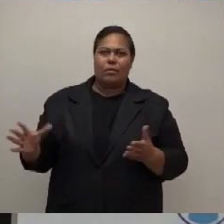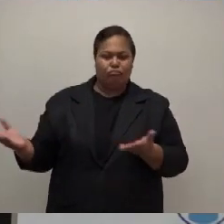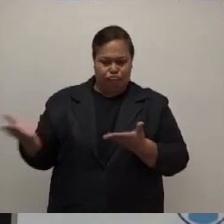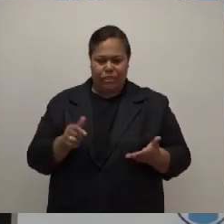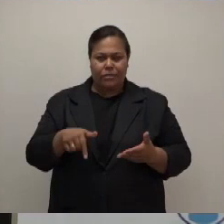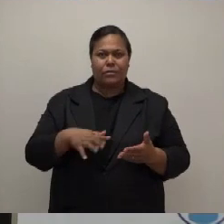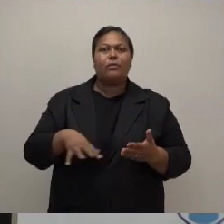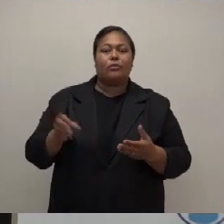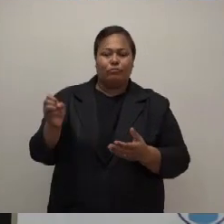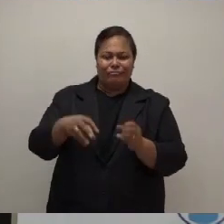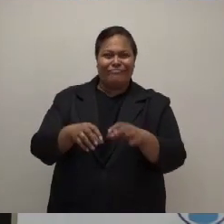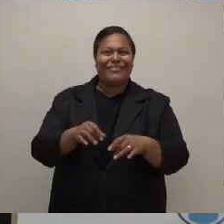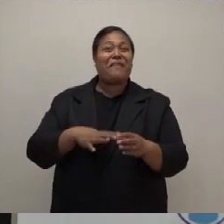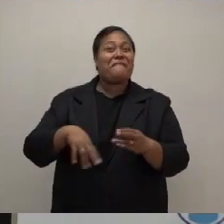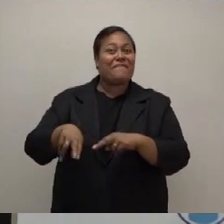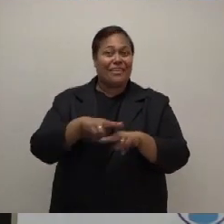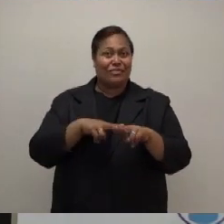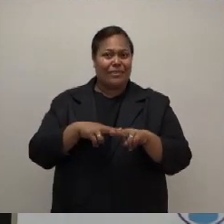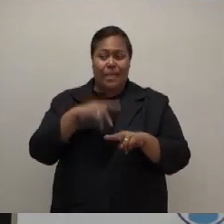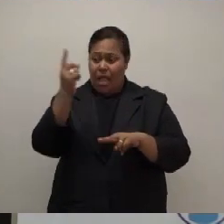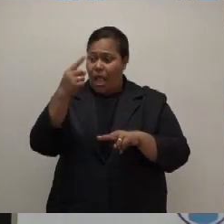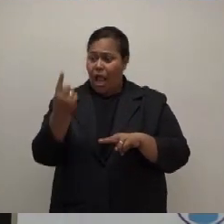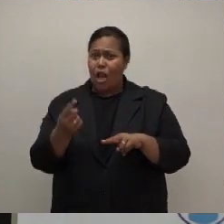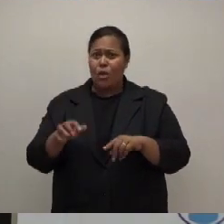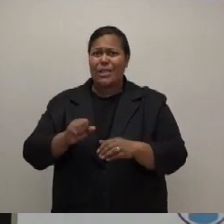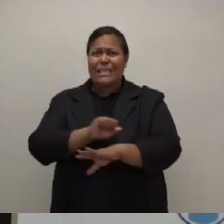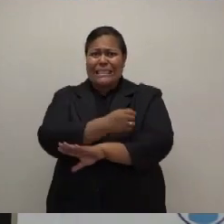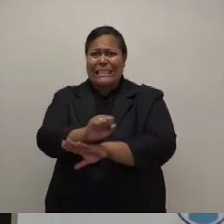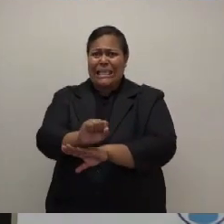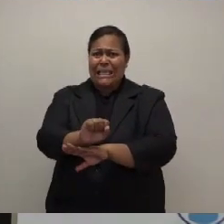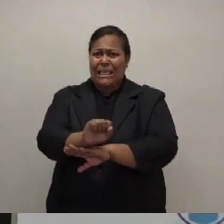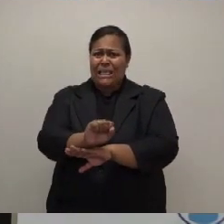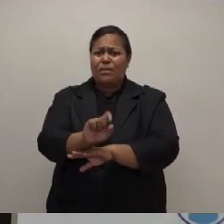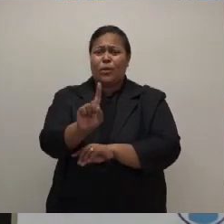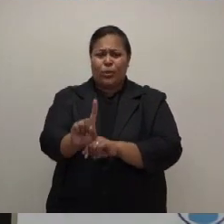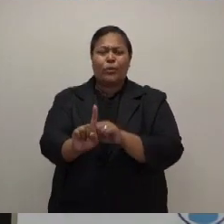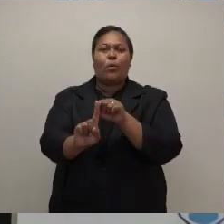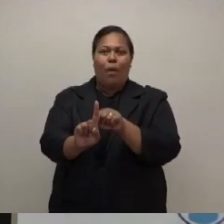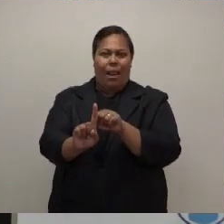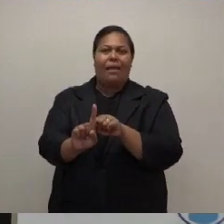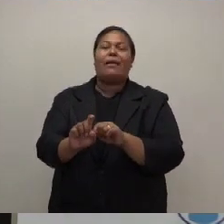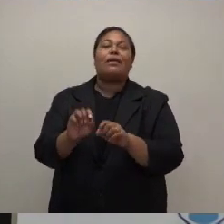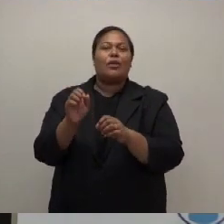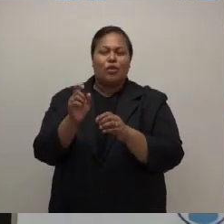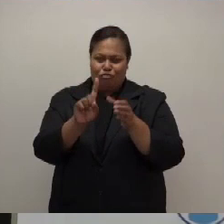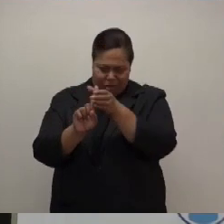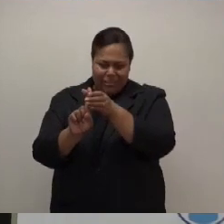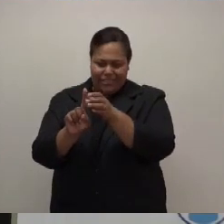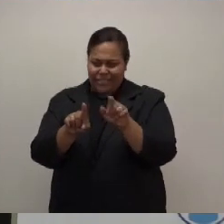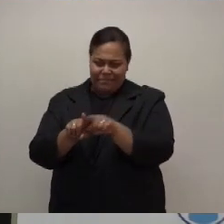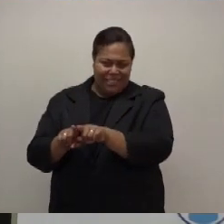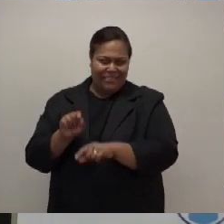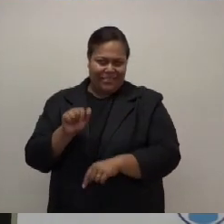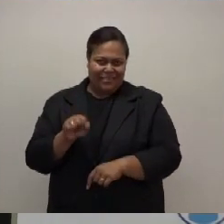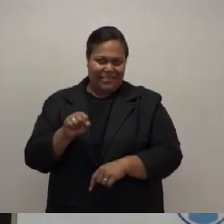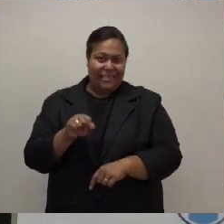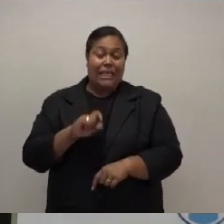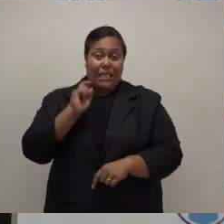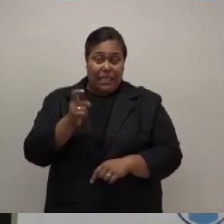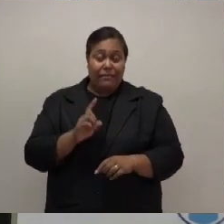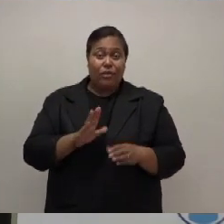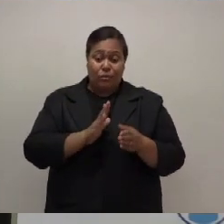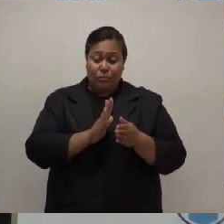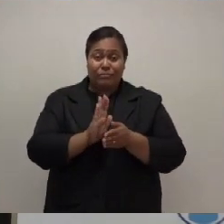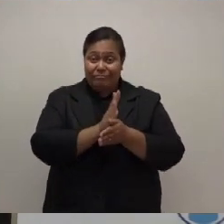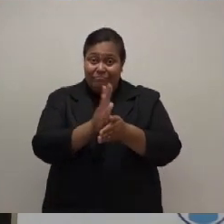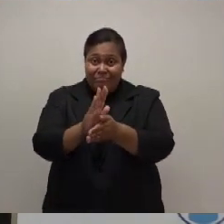Being alone at sea is a verifiable self-contained quarantine. That means anyone coming by pleasure craft to